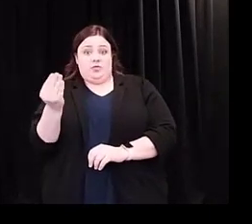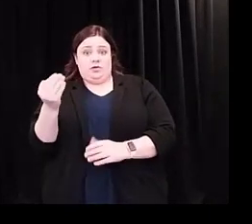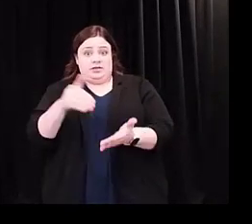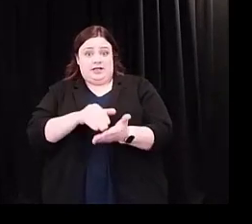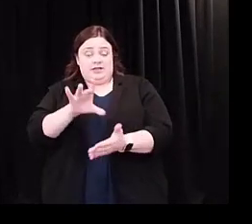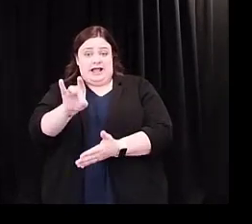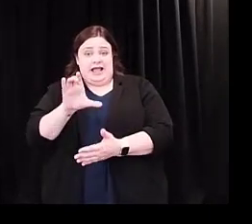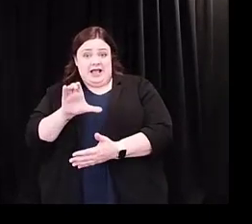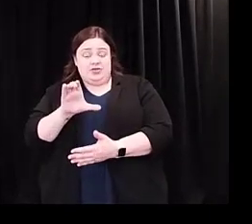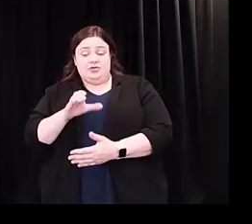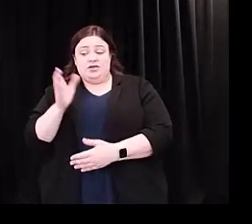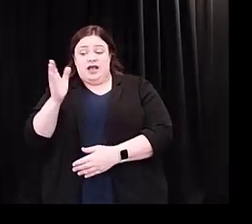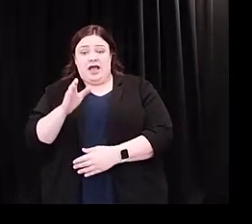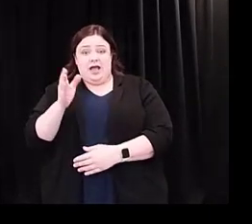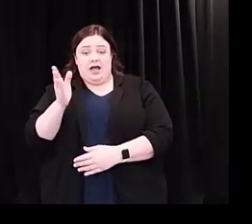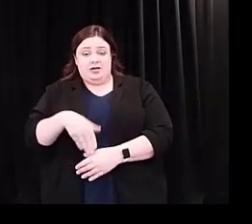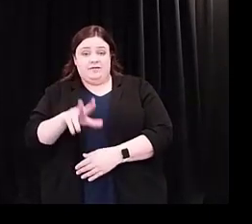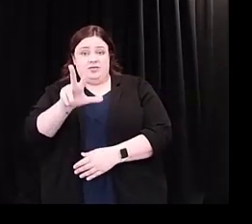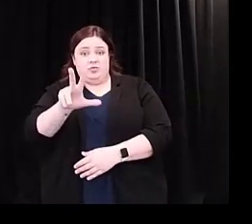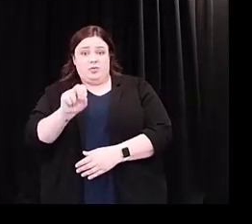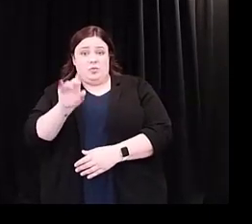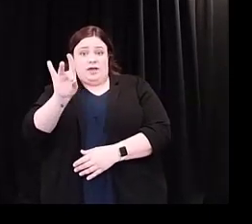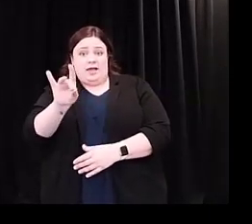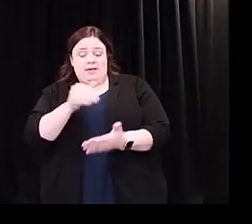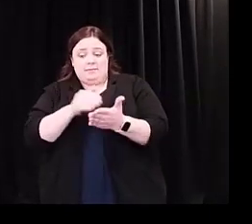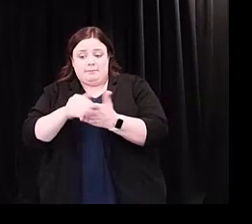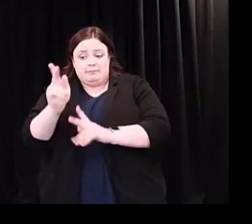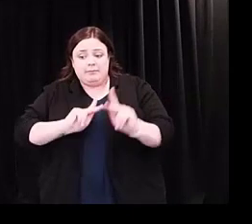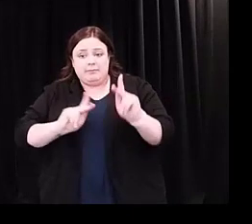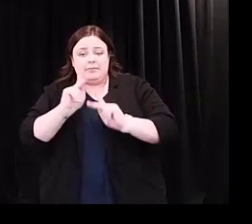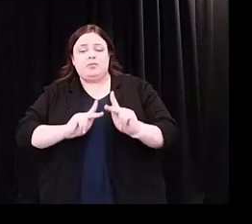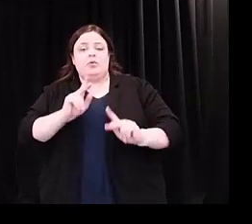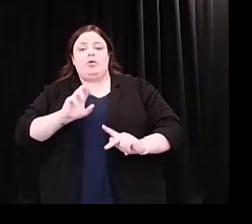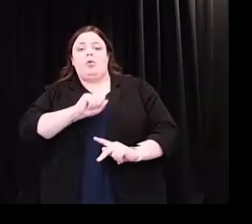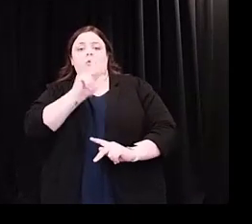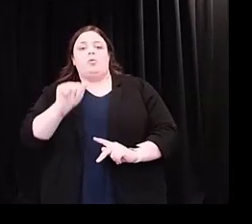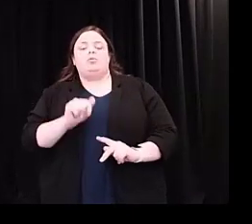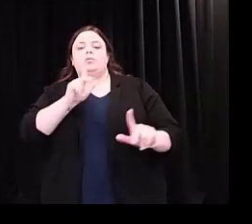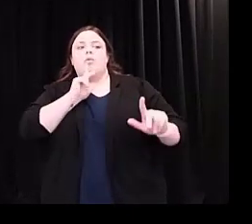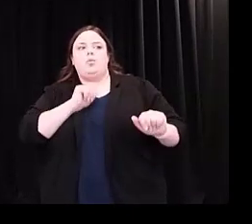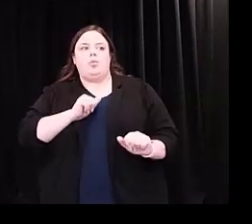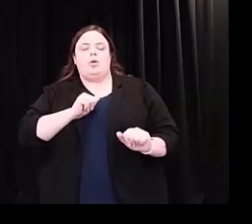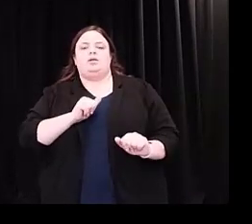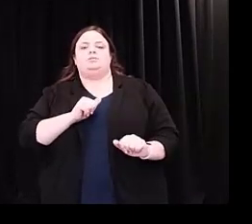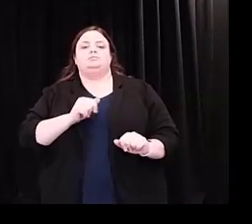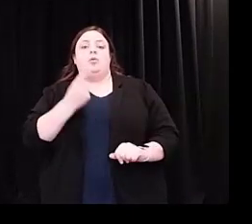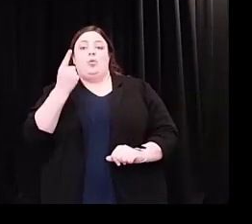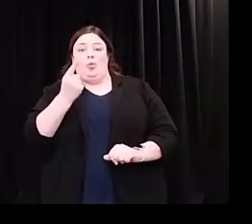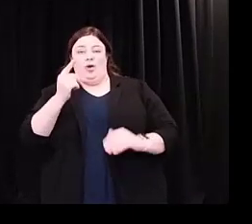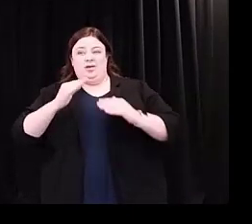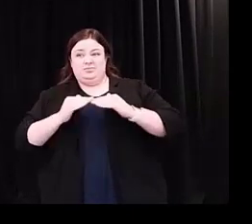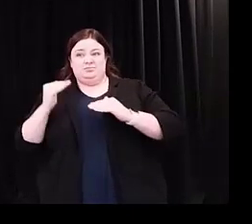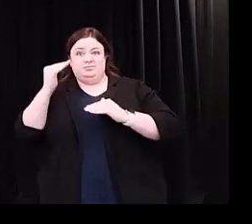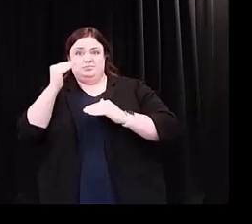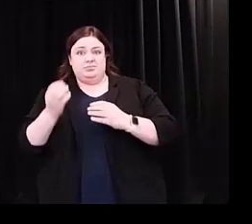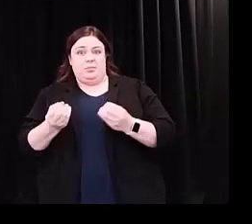614,800 of the 3.8 million individuals in Oklahoma reported one or more disabilities.